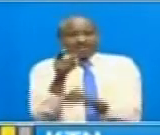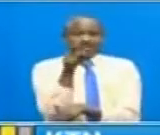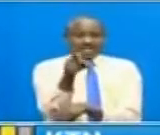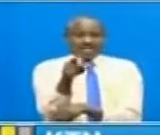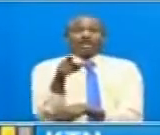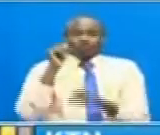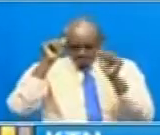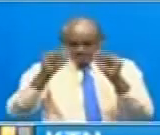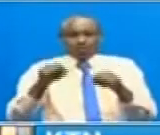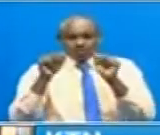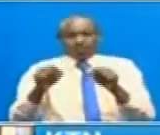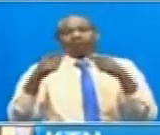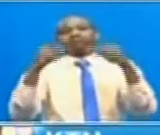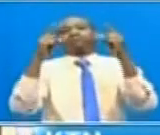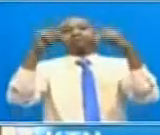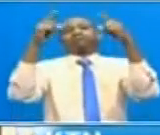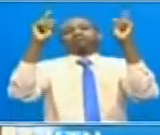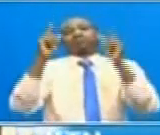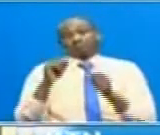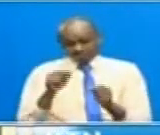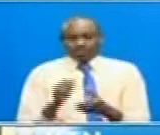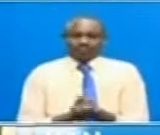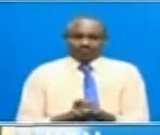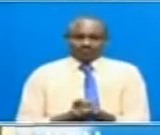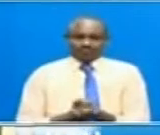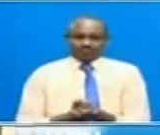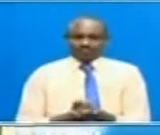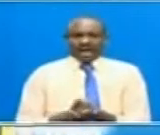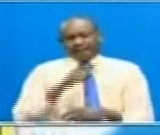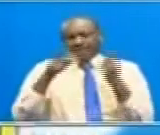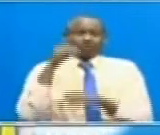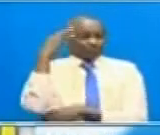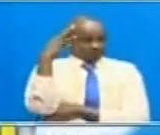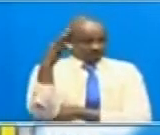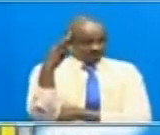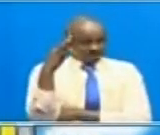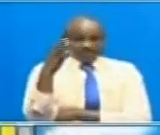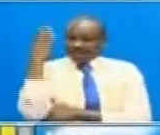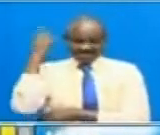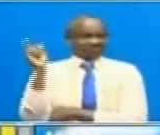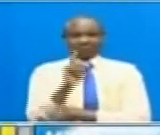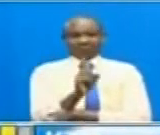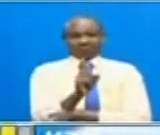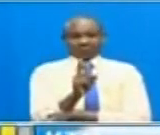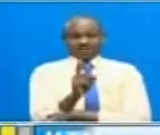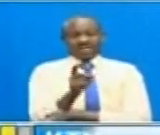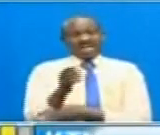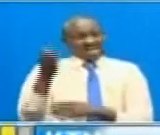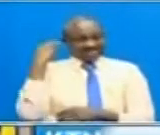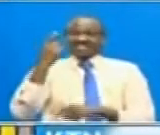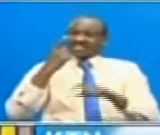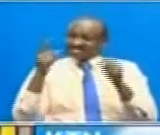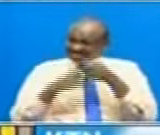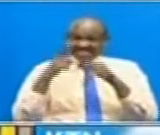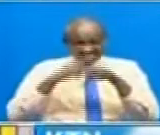you stand the possibility of significant reward. It's about the future, yeah. Not the past. Yeah. And over the last 6 years,